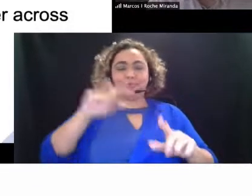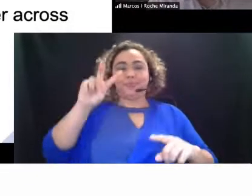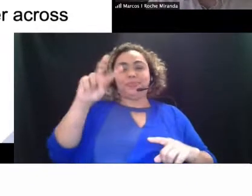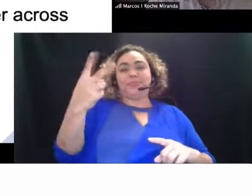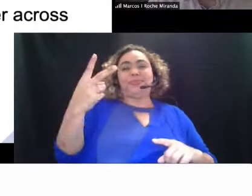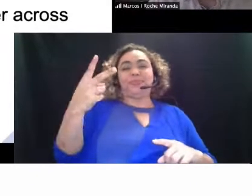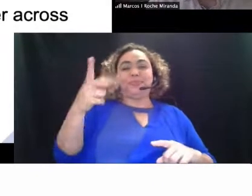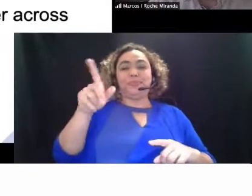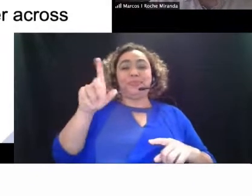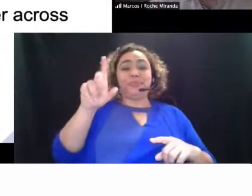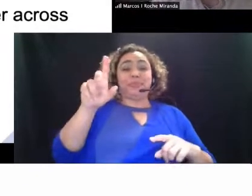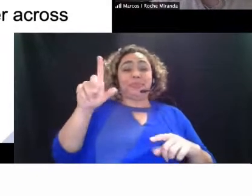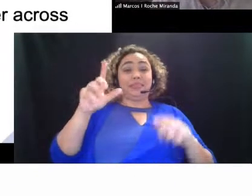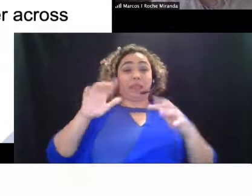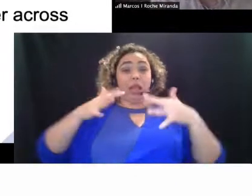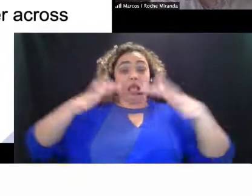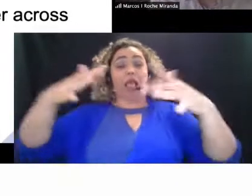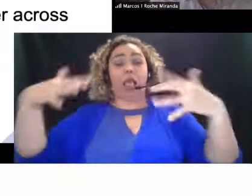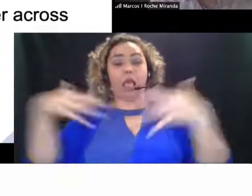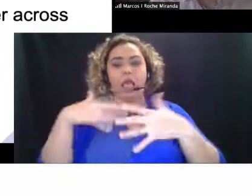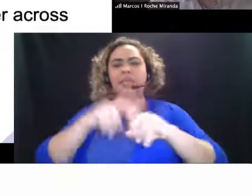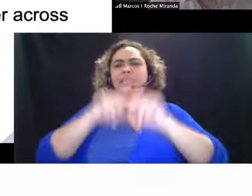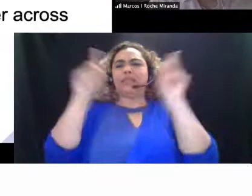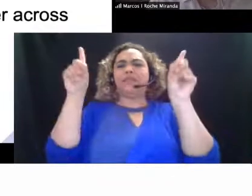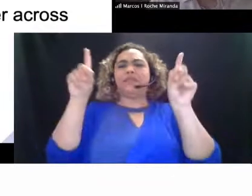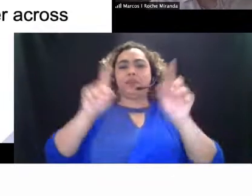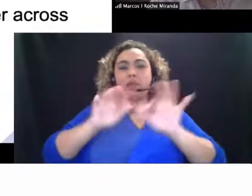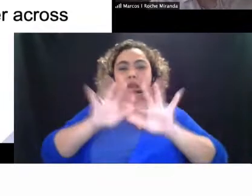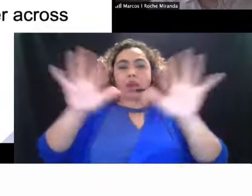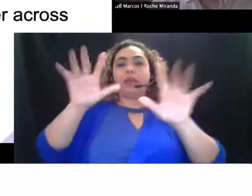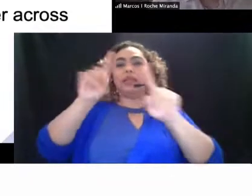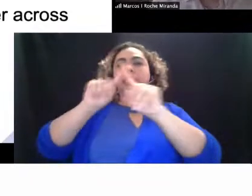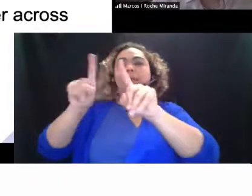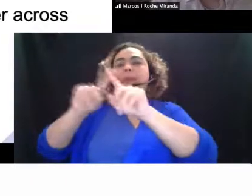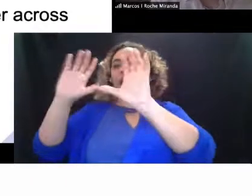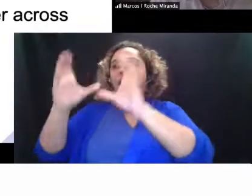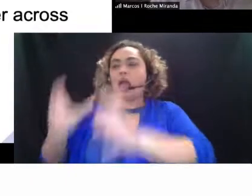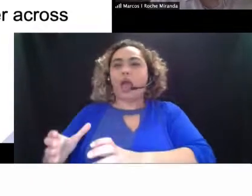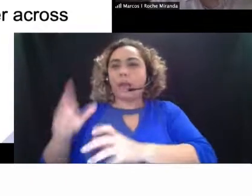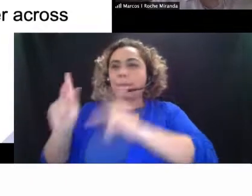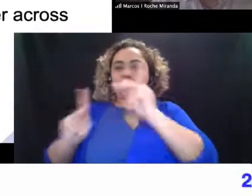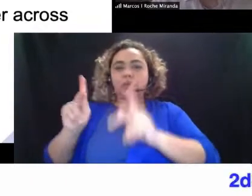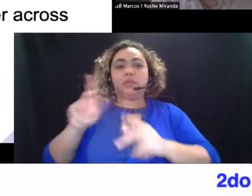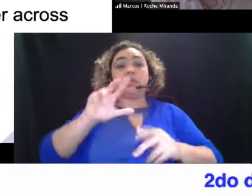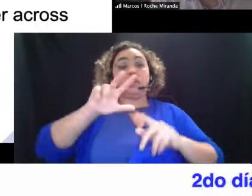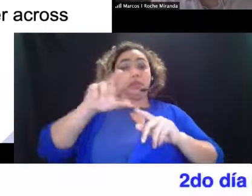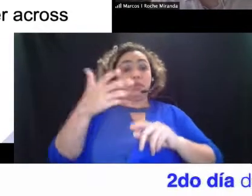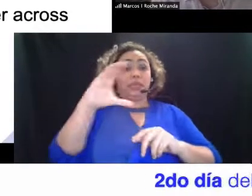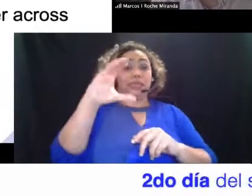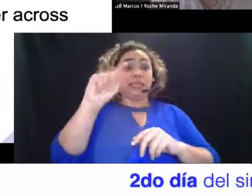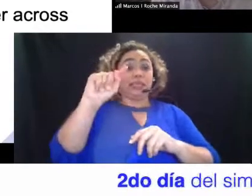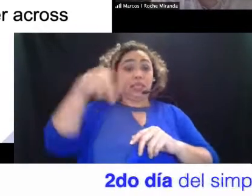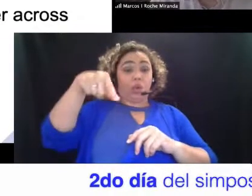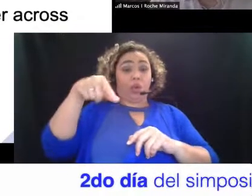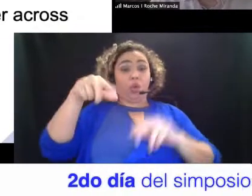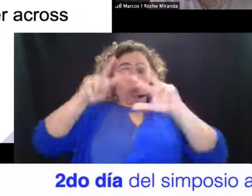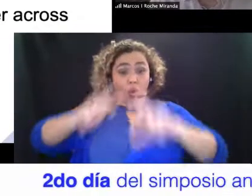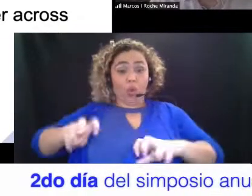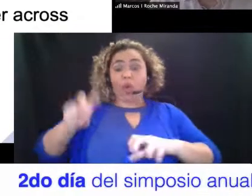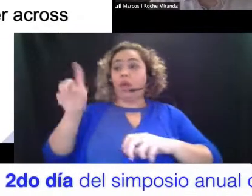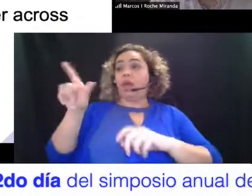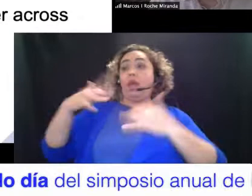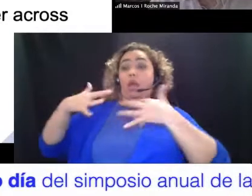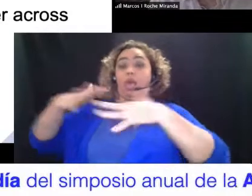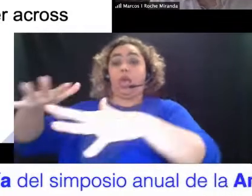nervios symptom prevalence differ across the sample's categories? And number 3, do CTQ scores and ataque de nervios symptom